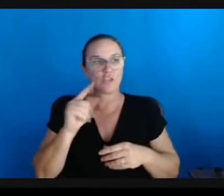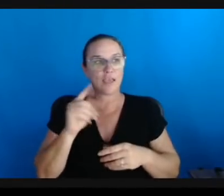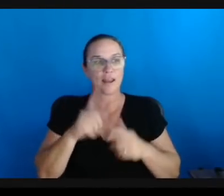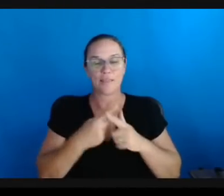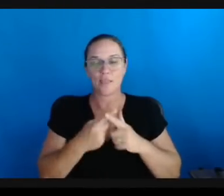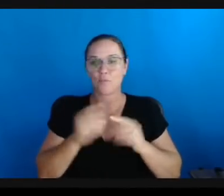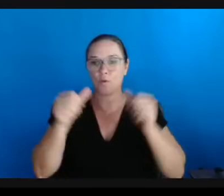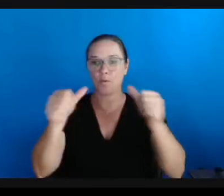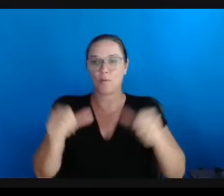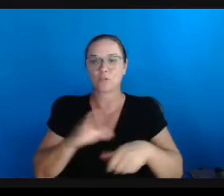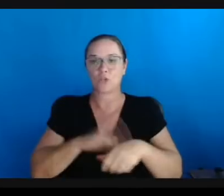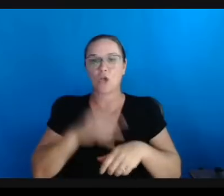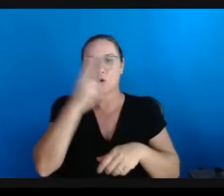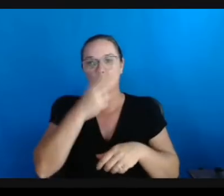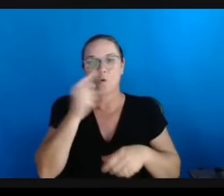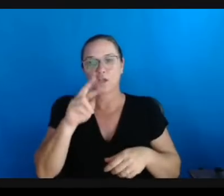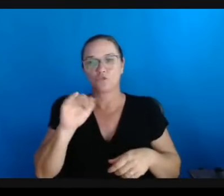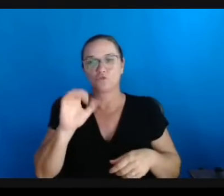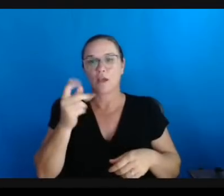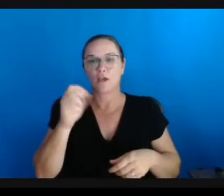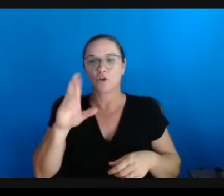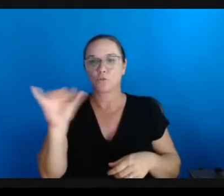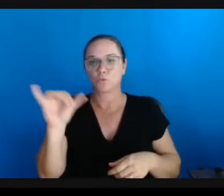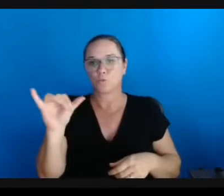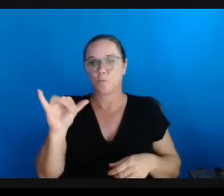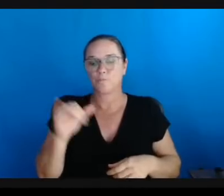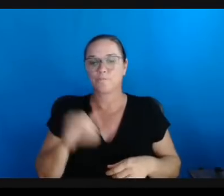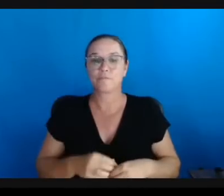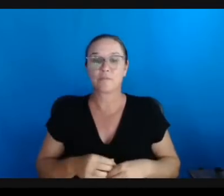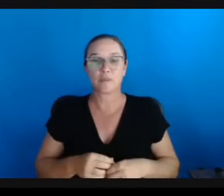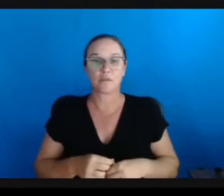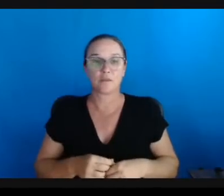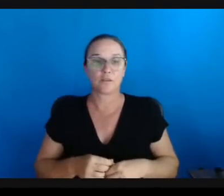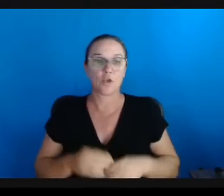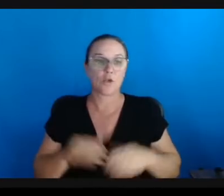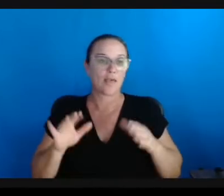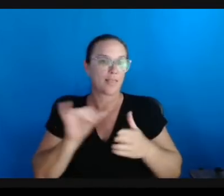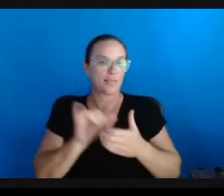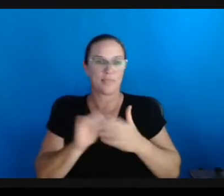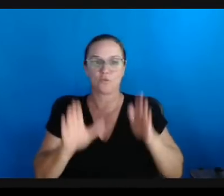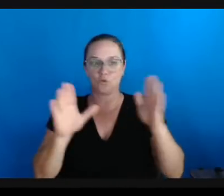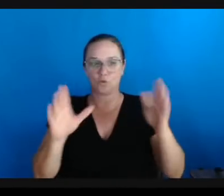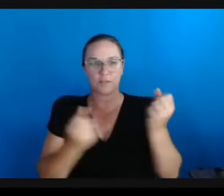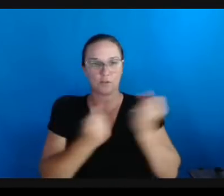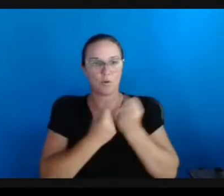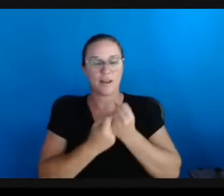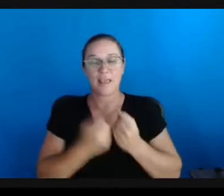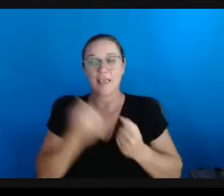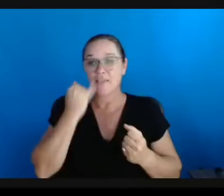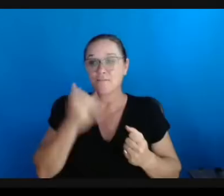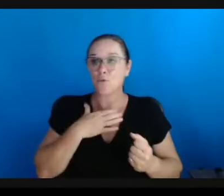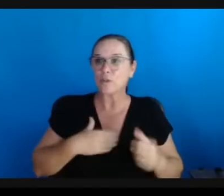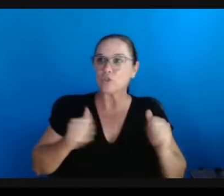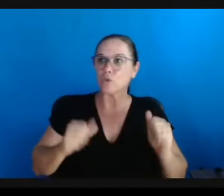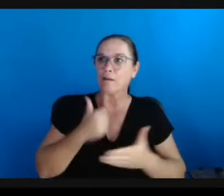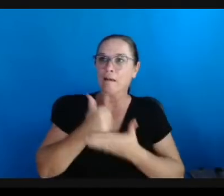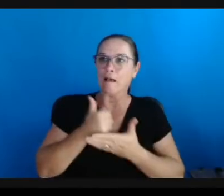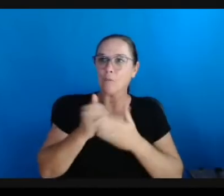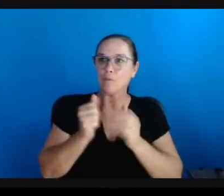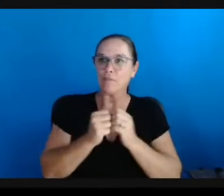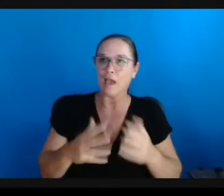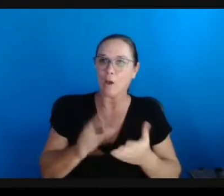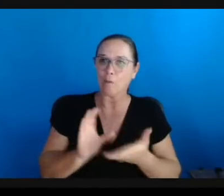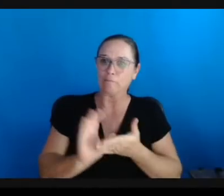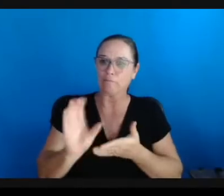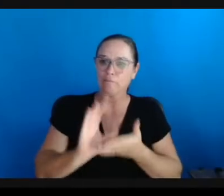And we appreciate you guys' support that way as well. So if you're, let's say, wishing you could help us out in some way without having it be financial, this is a great way